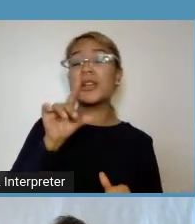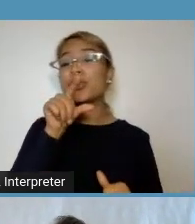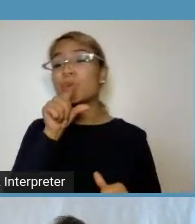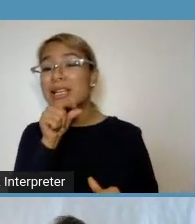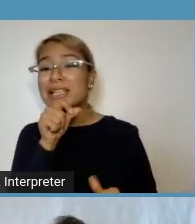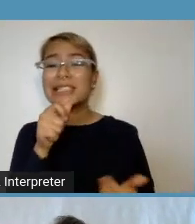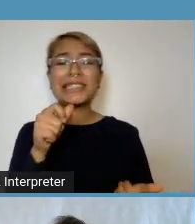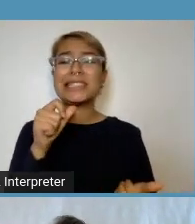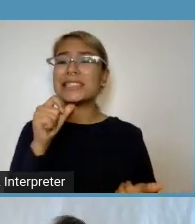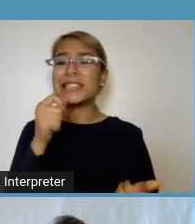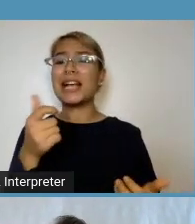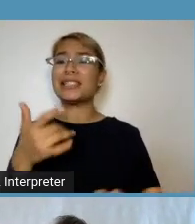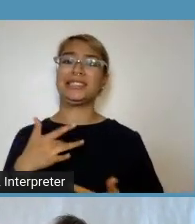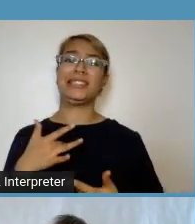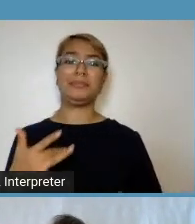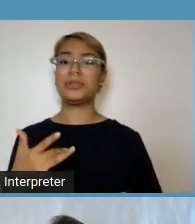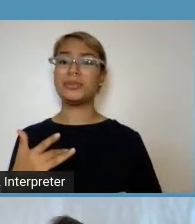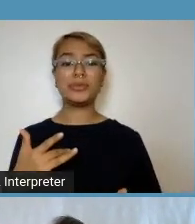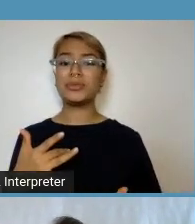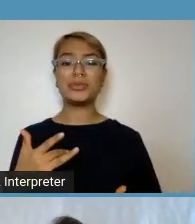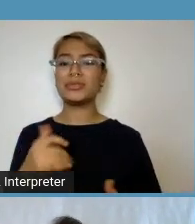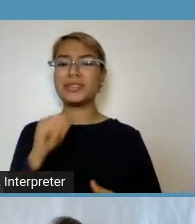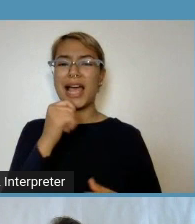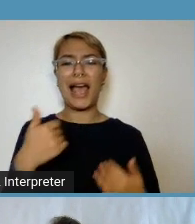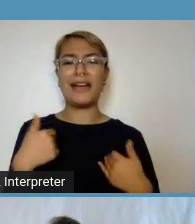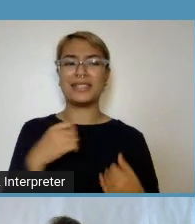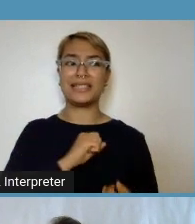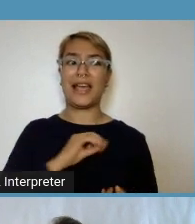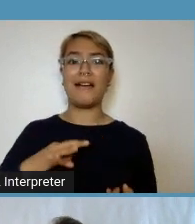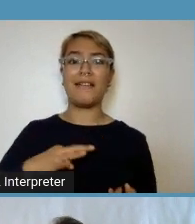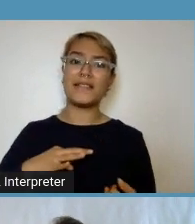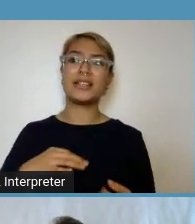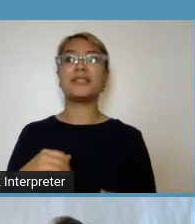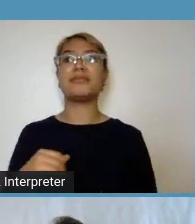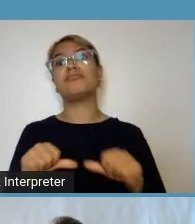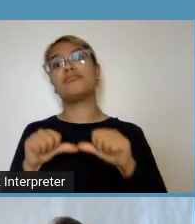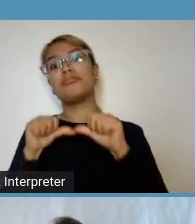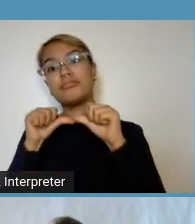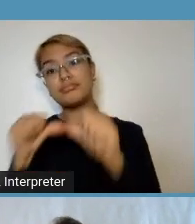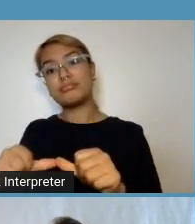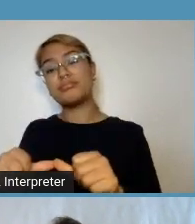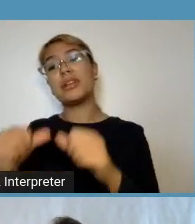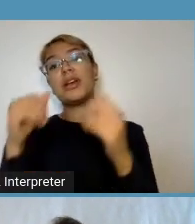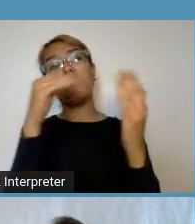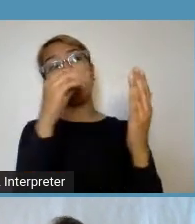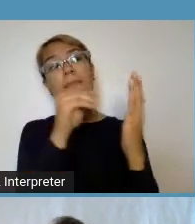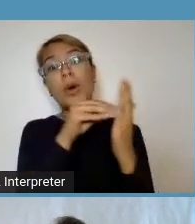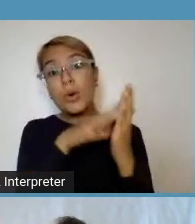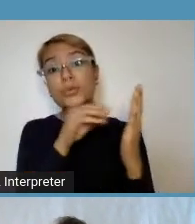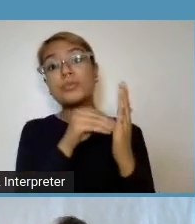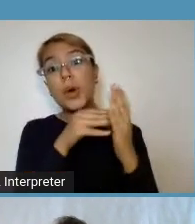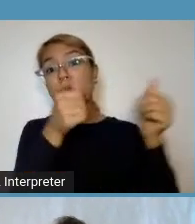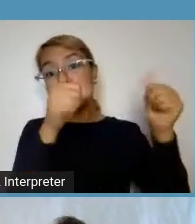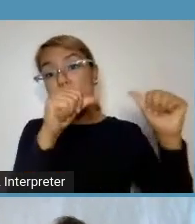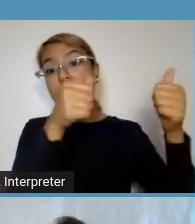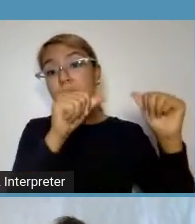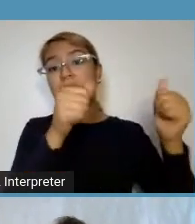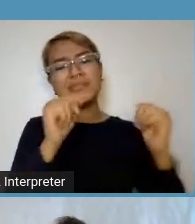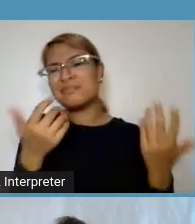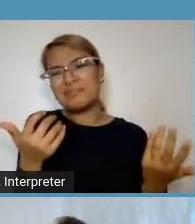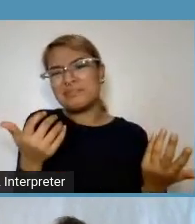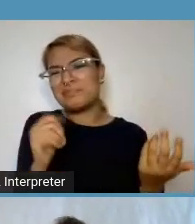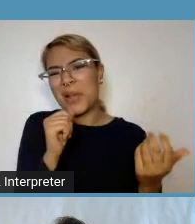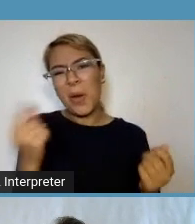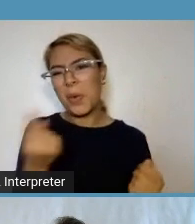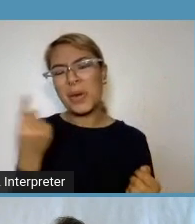simply was not the staff to go through the time-consuming process of content creation and scheduling posts. The job was handed to